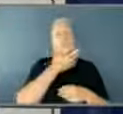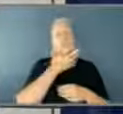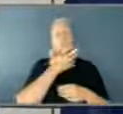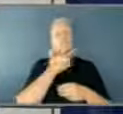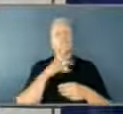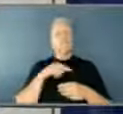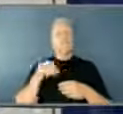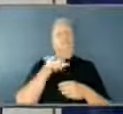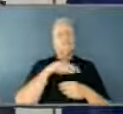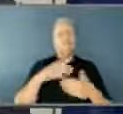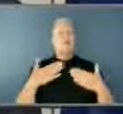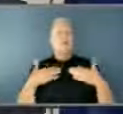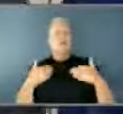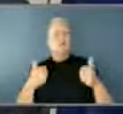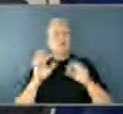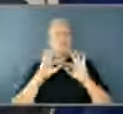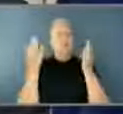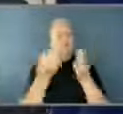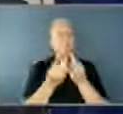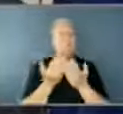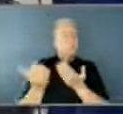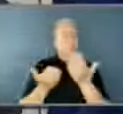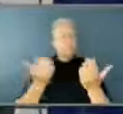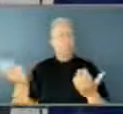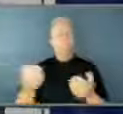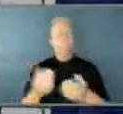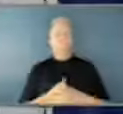They're really stepping up, and we thank them.